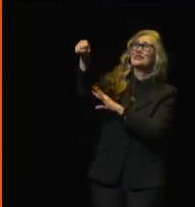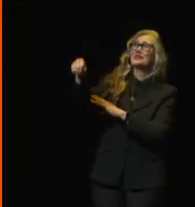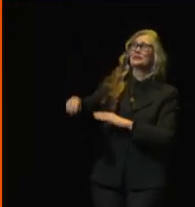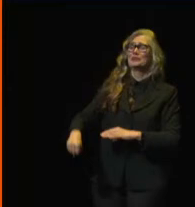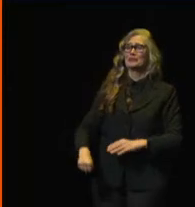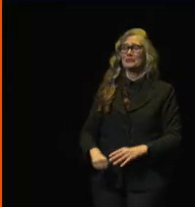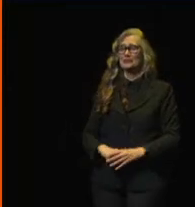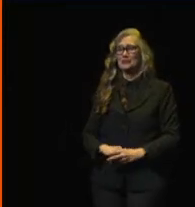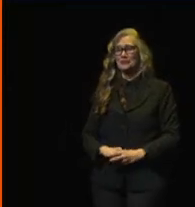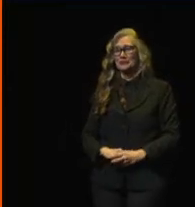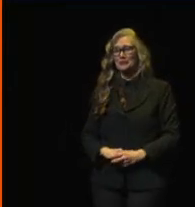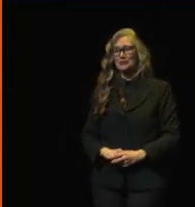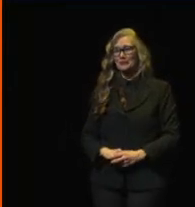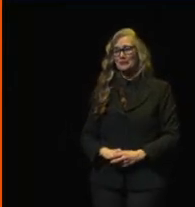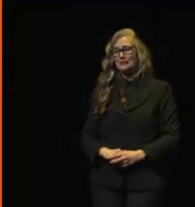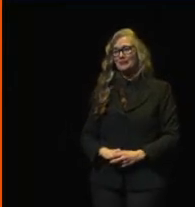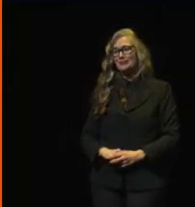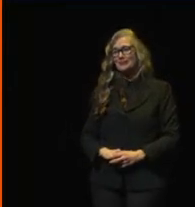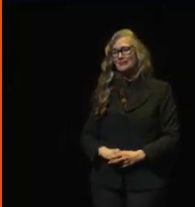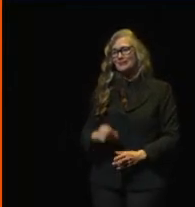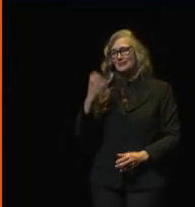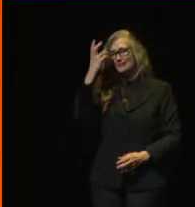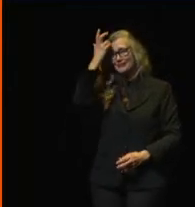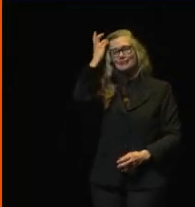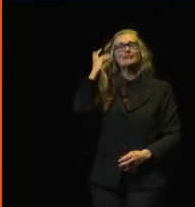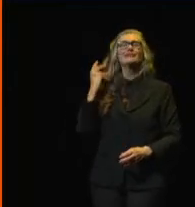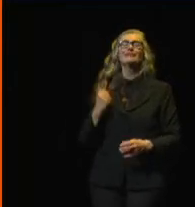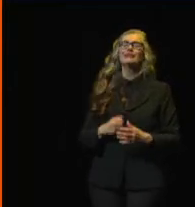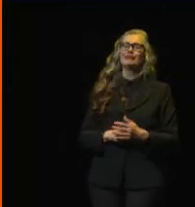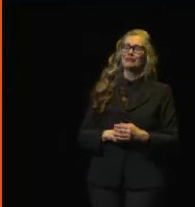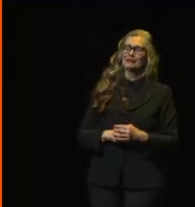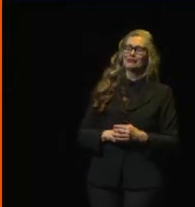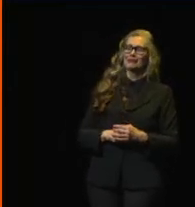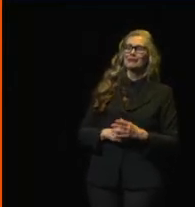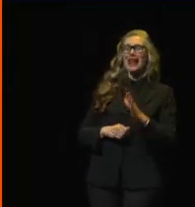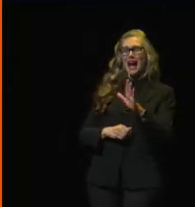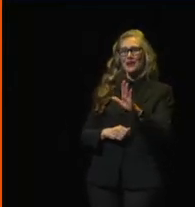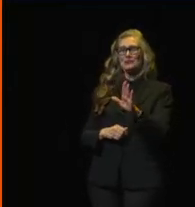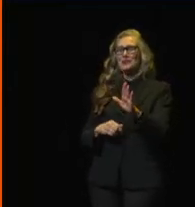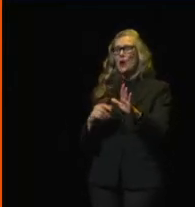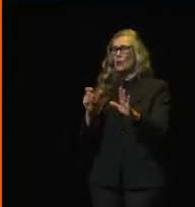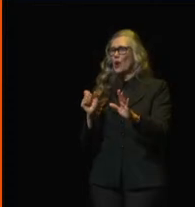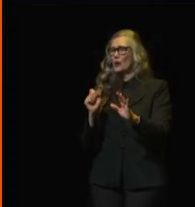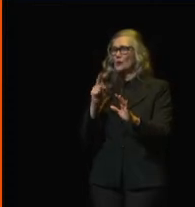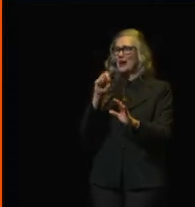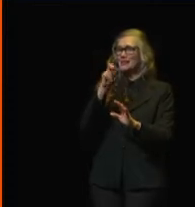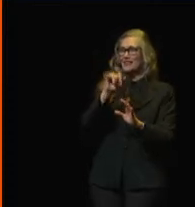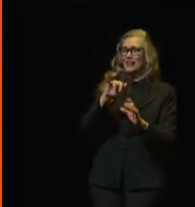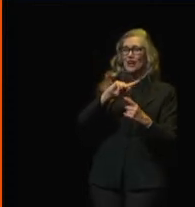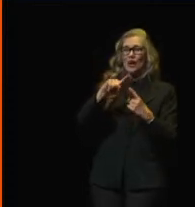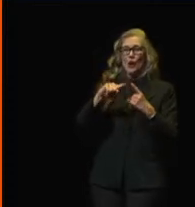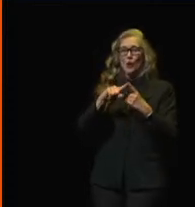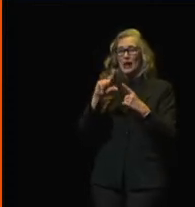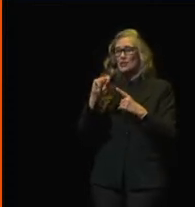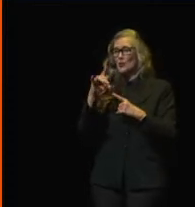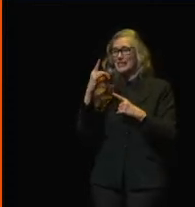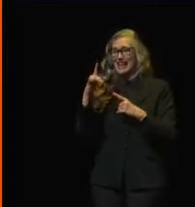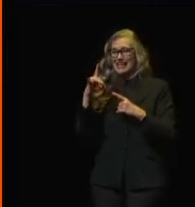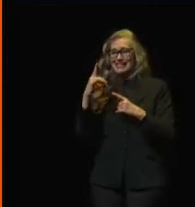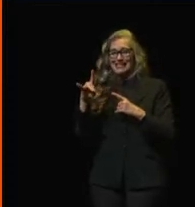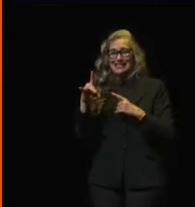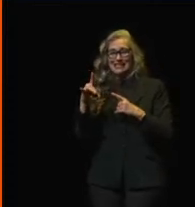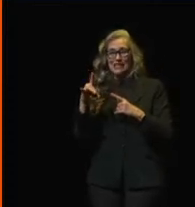Now, I did manage to make a couple good asks of him. In 2018, when the Be a Hero bus rolled through New